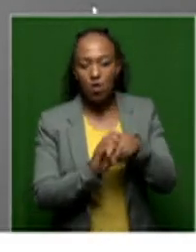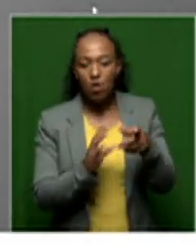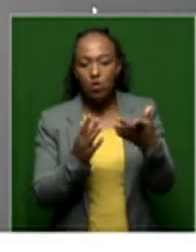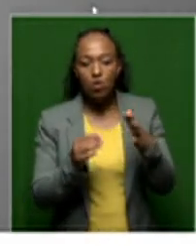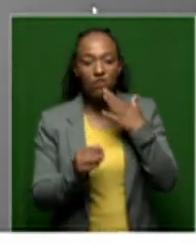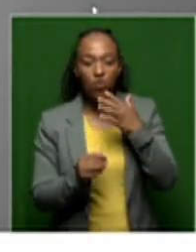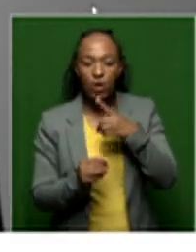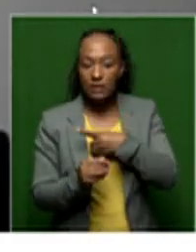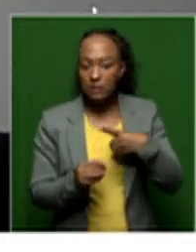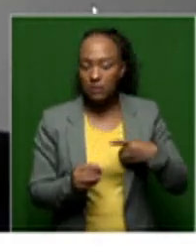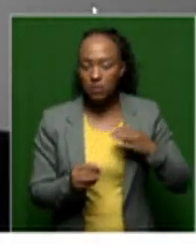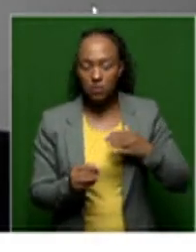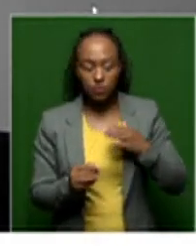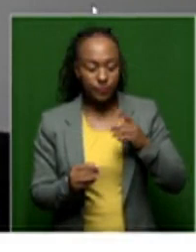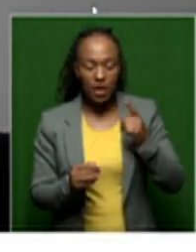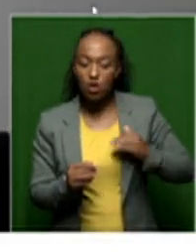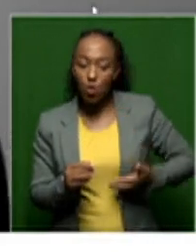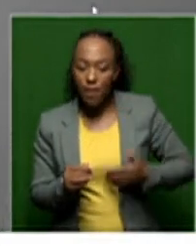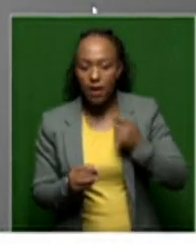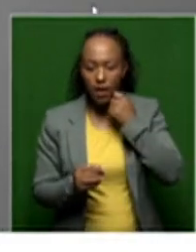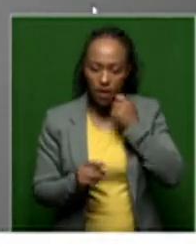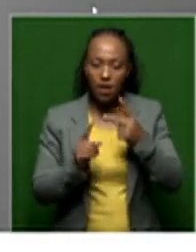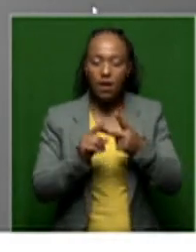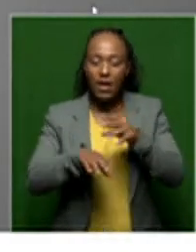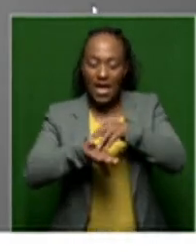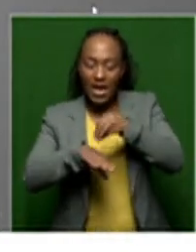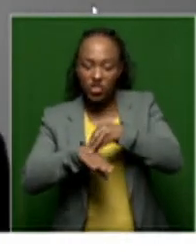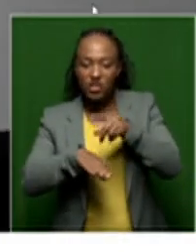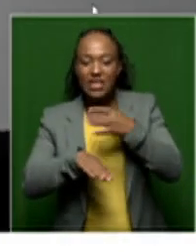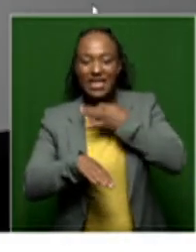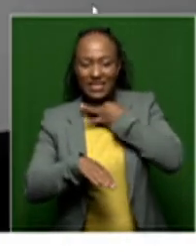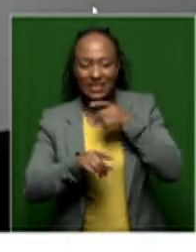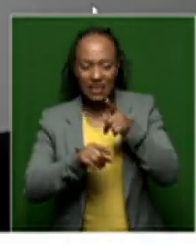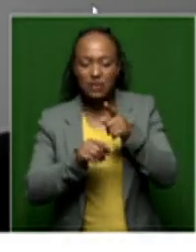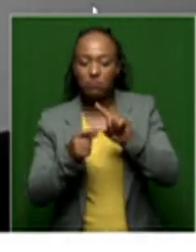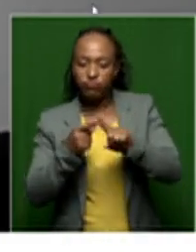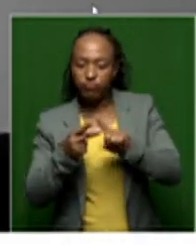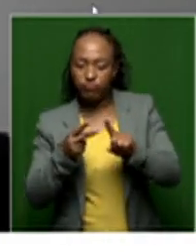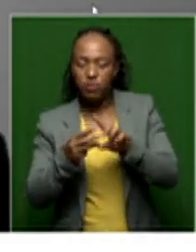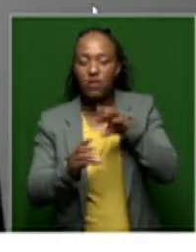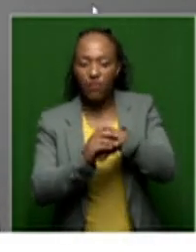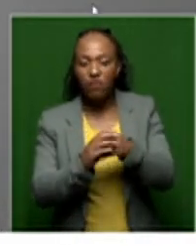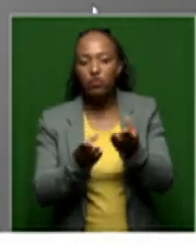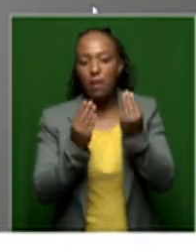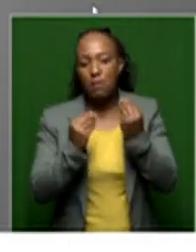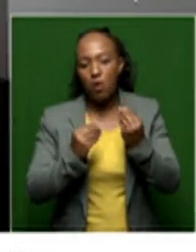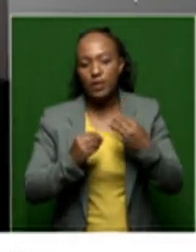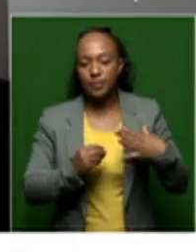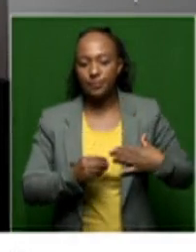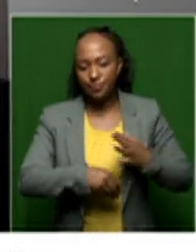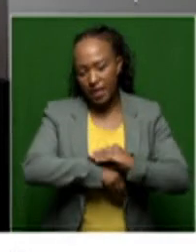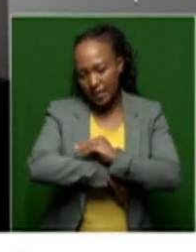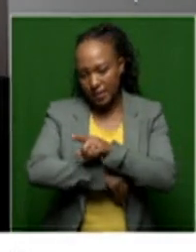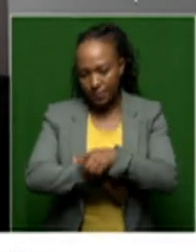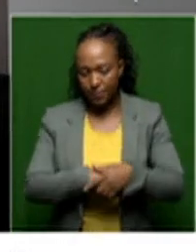your gender, race and age, and then obviously being a carrier of a genetic risk mutation. So all of these factors would then play a role in that. But I